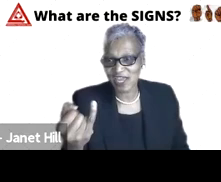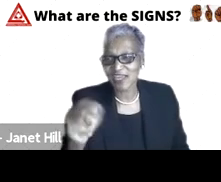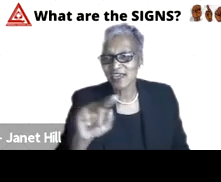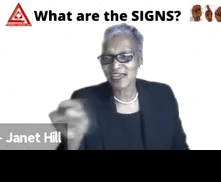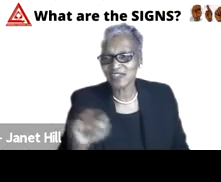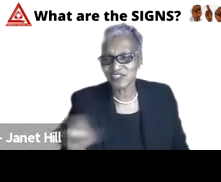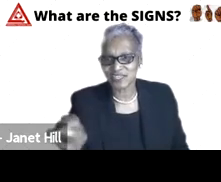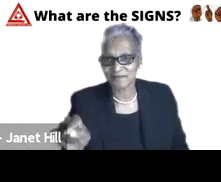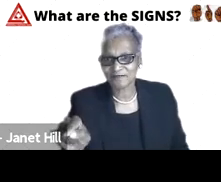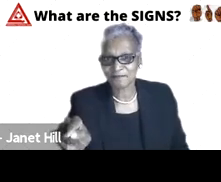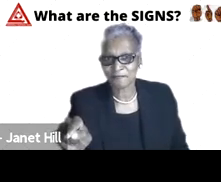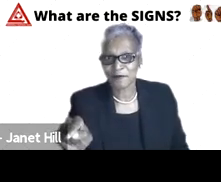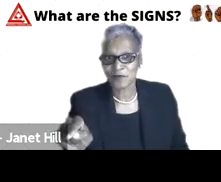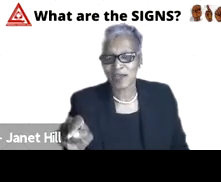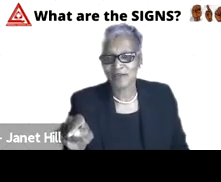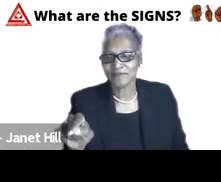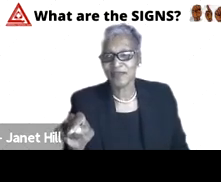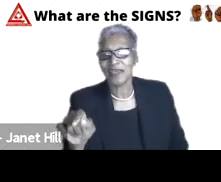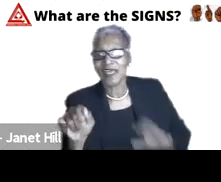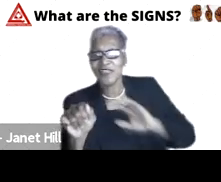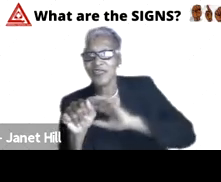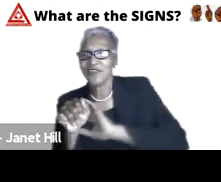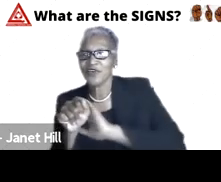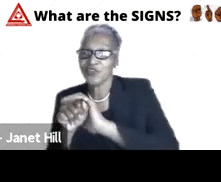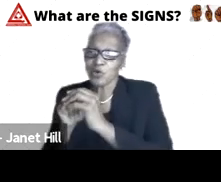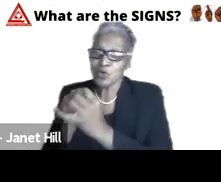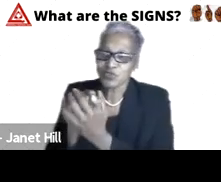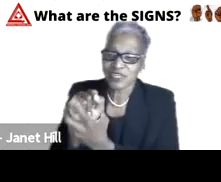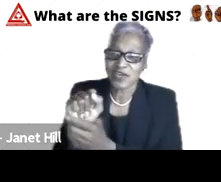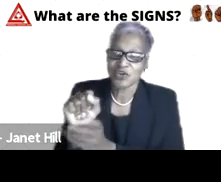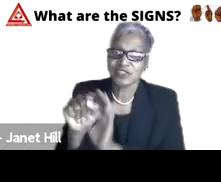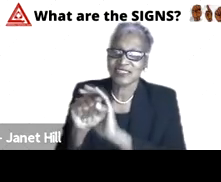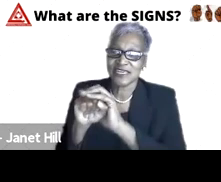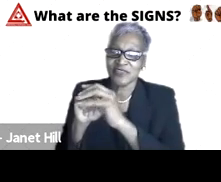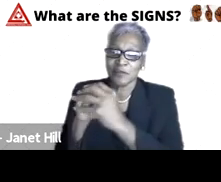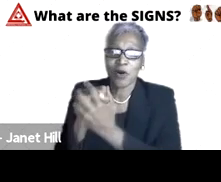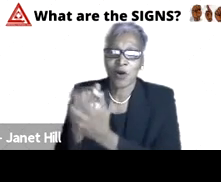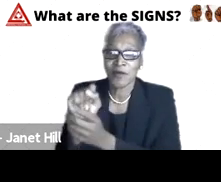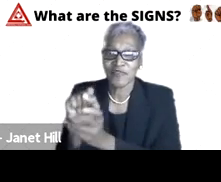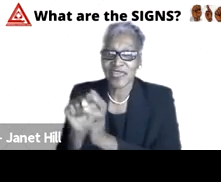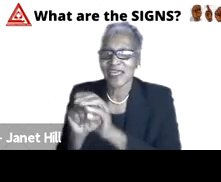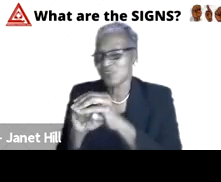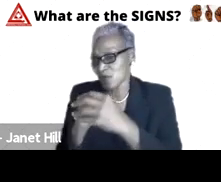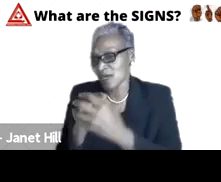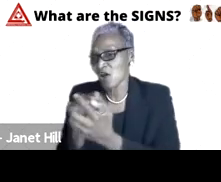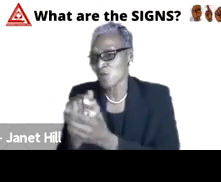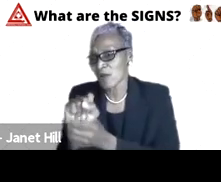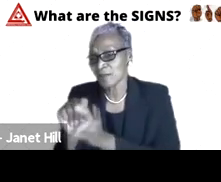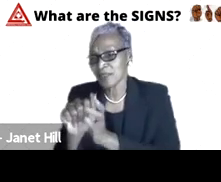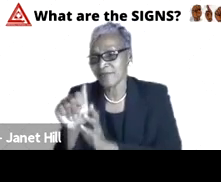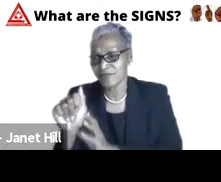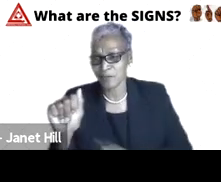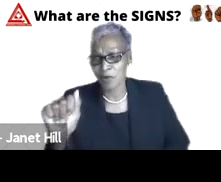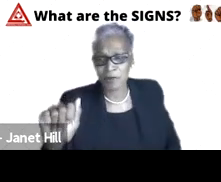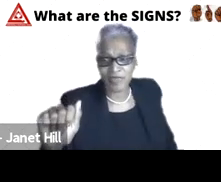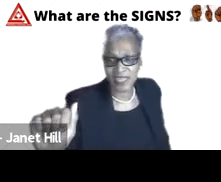J and Z. All right. And then there are those letters that's in the palm of the hand. It's what I call right